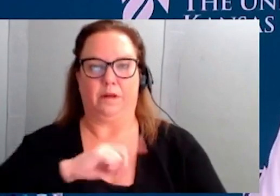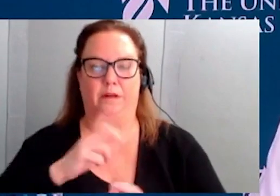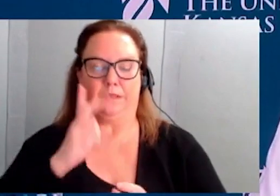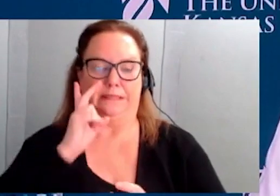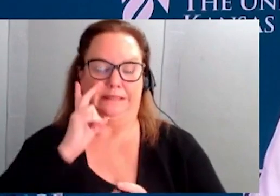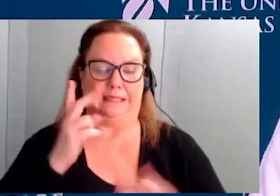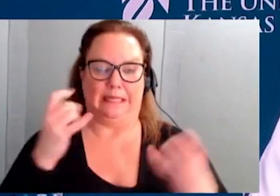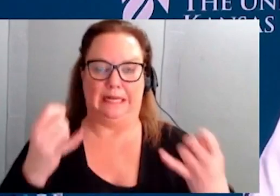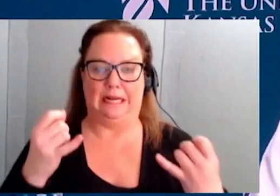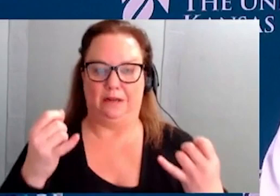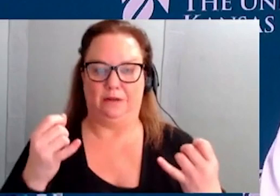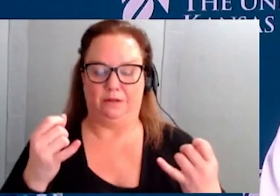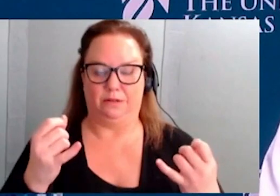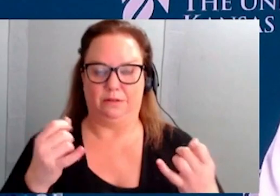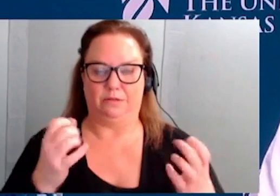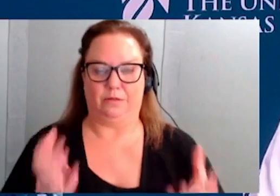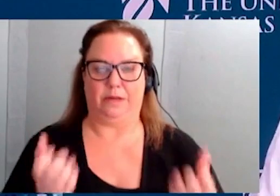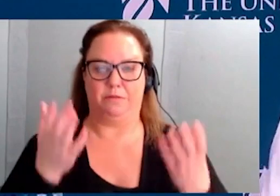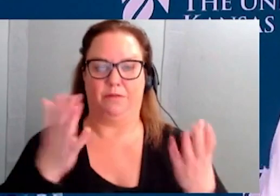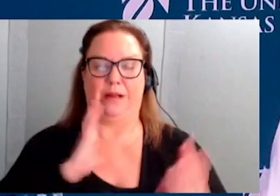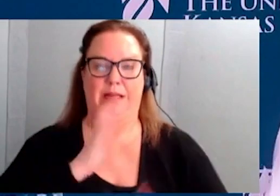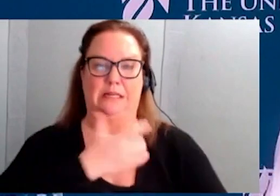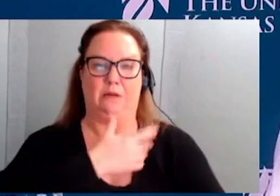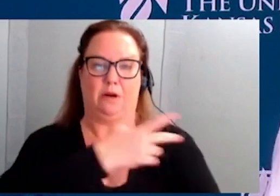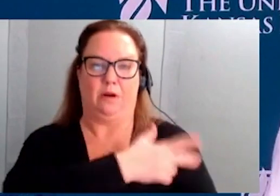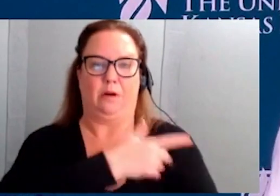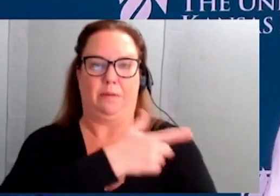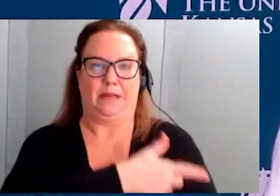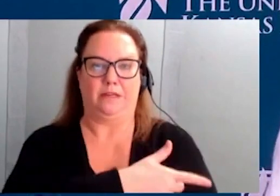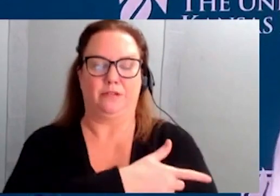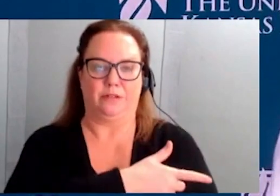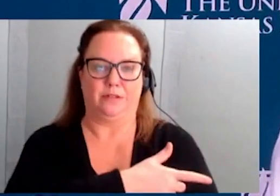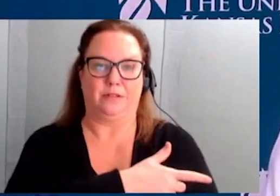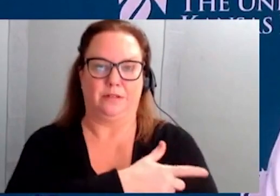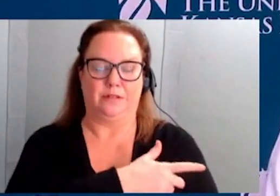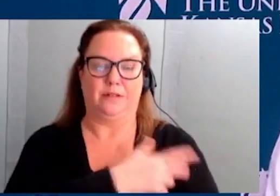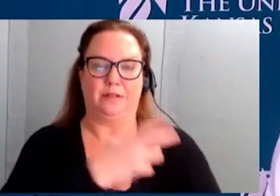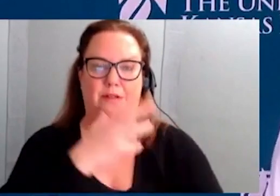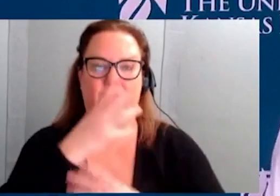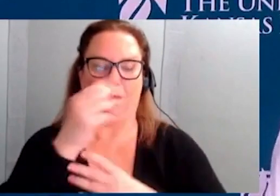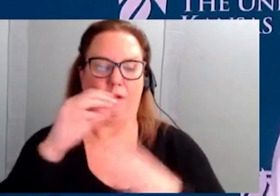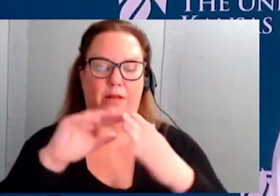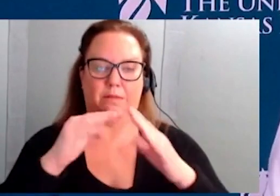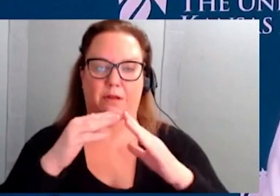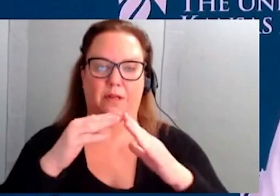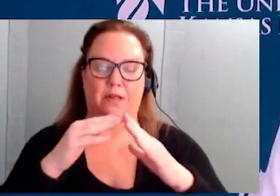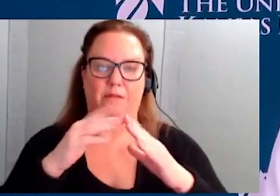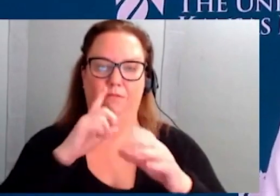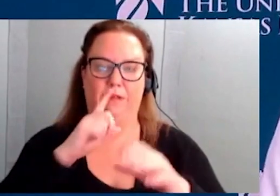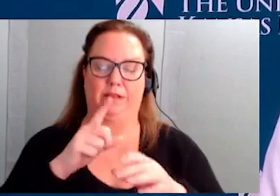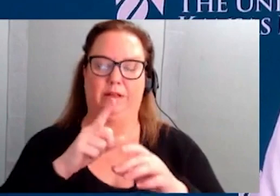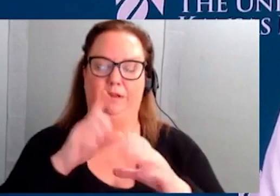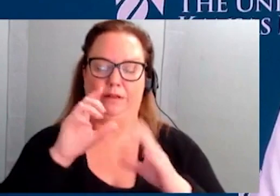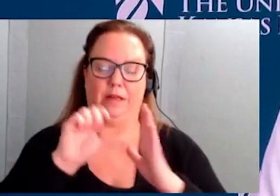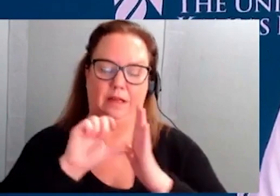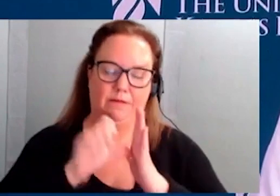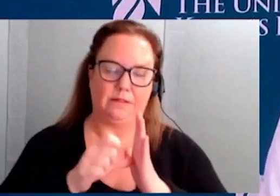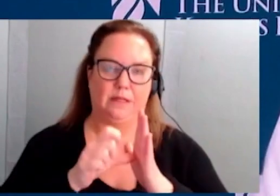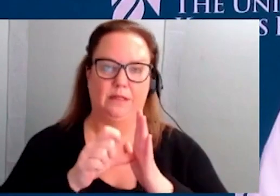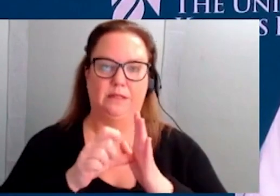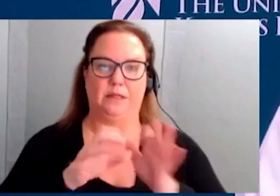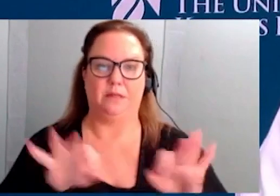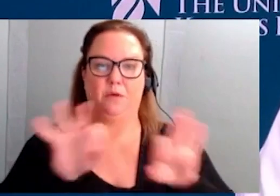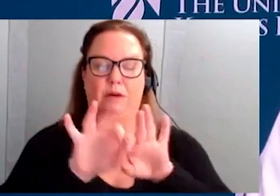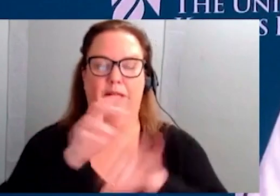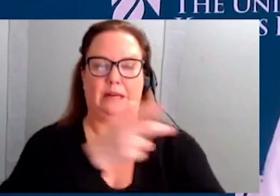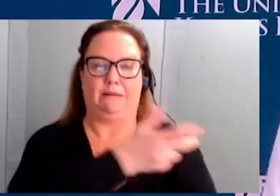we can provide to our patients and get out into the community and just stress the importance of getting vaccinated, and that